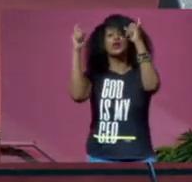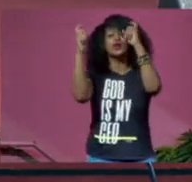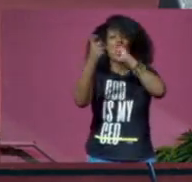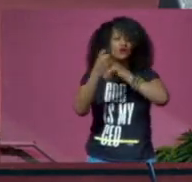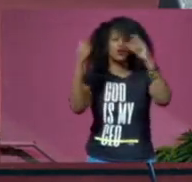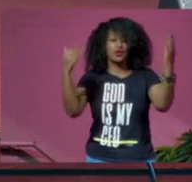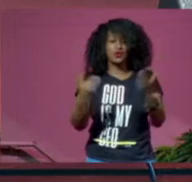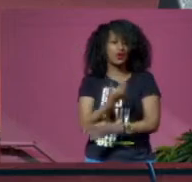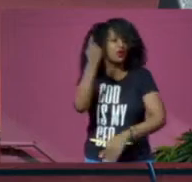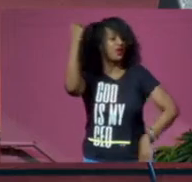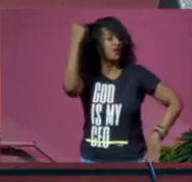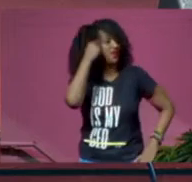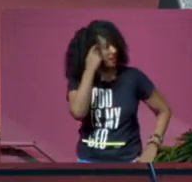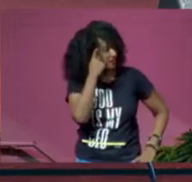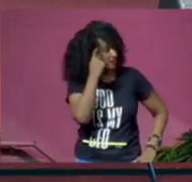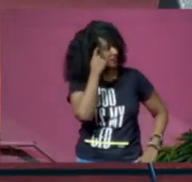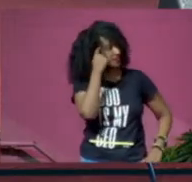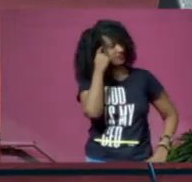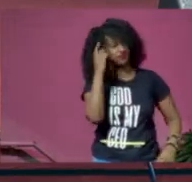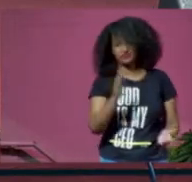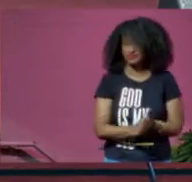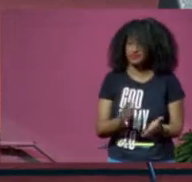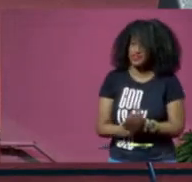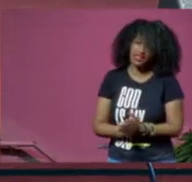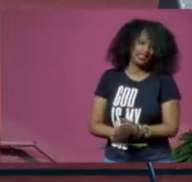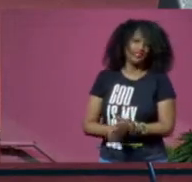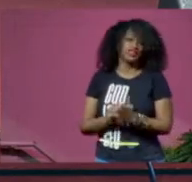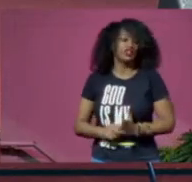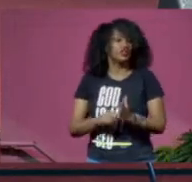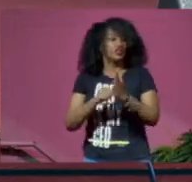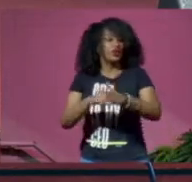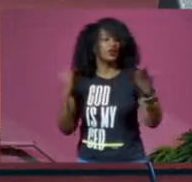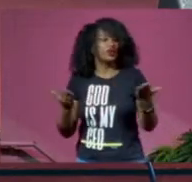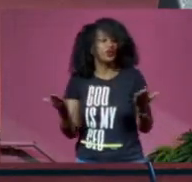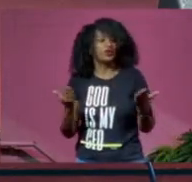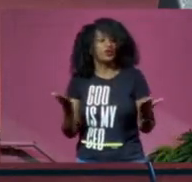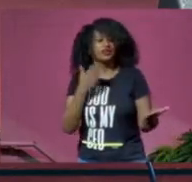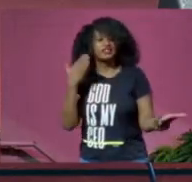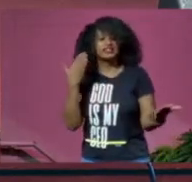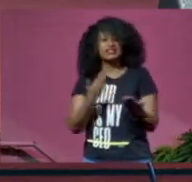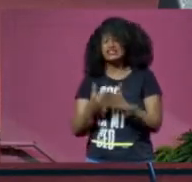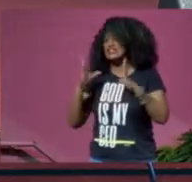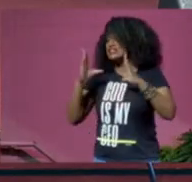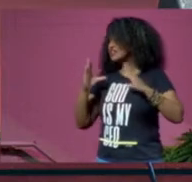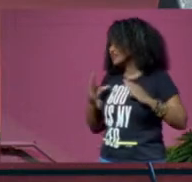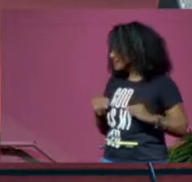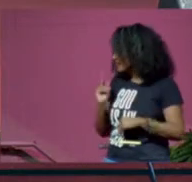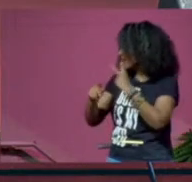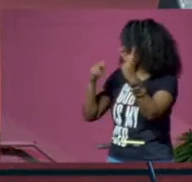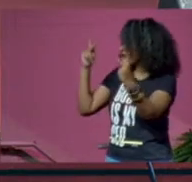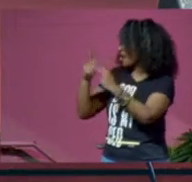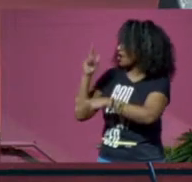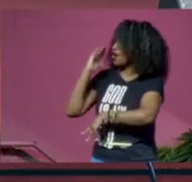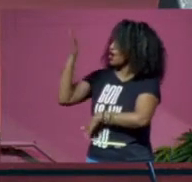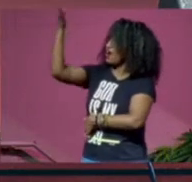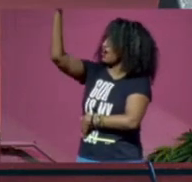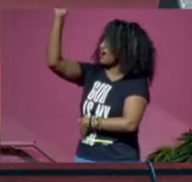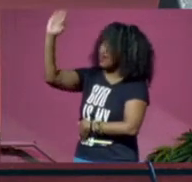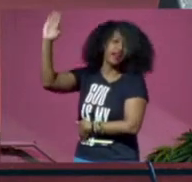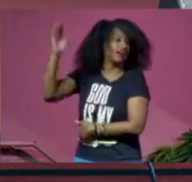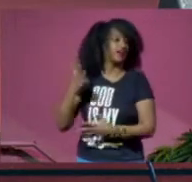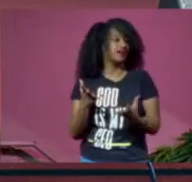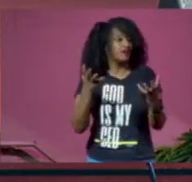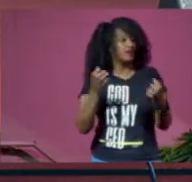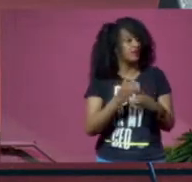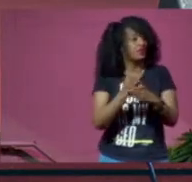by the renewing of your mind, that you may prove what is that good and acceptable and perfect will of God. And I want to